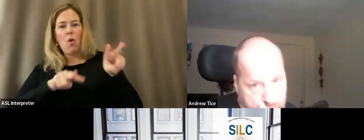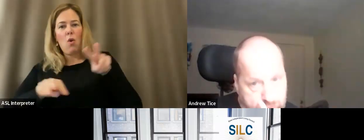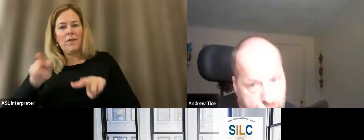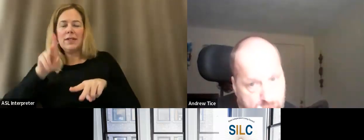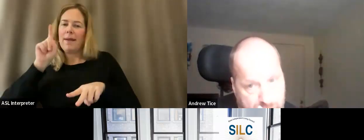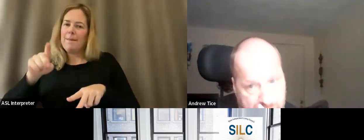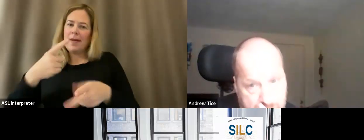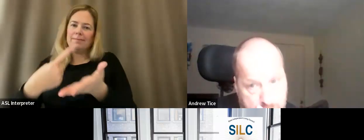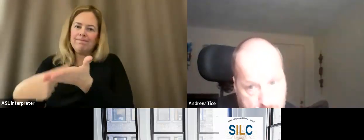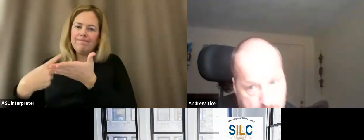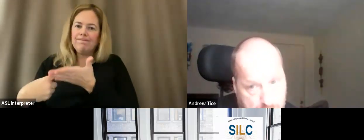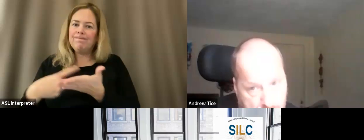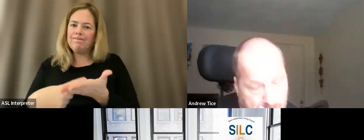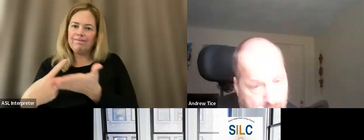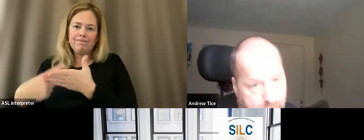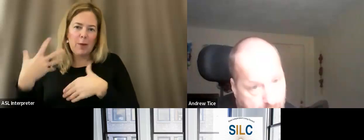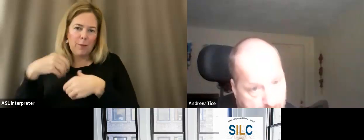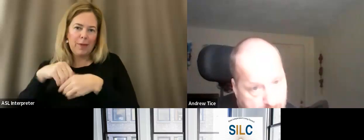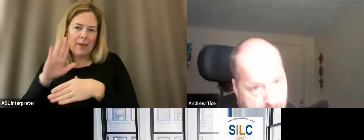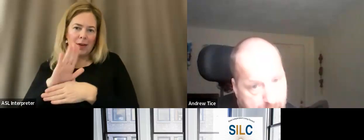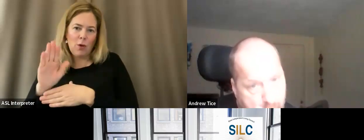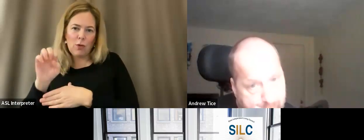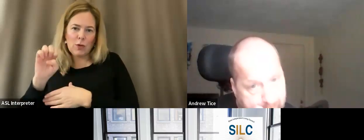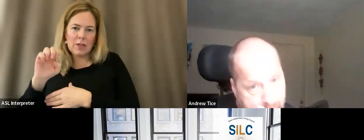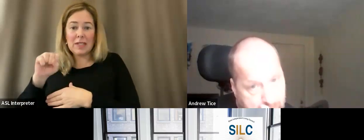is included in your SPIL in Section